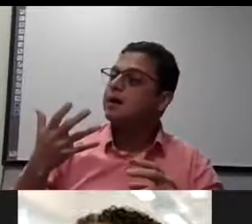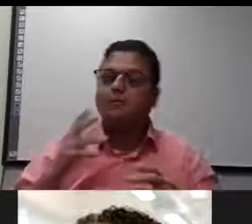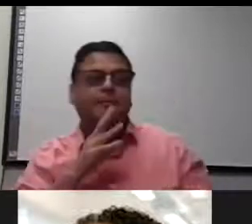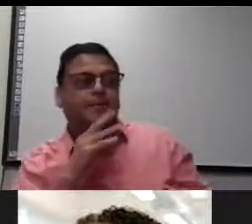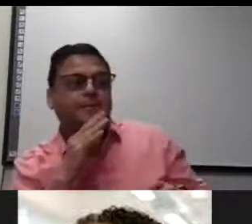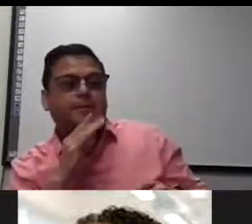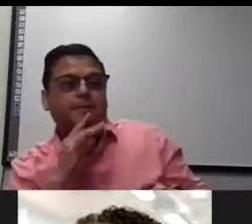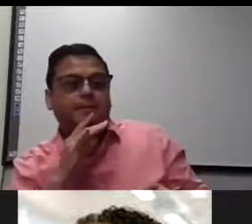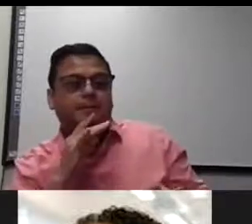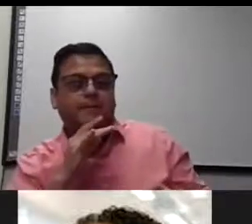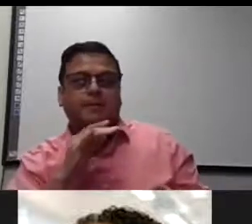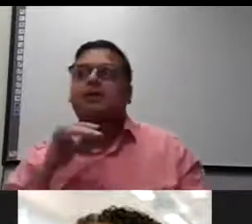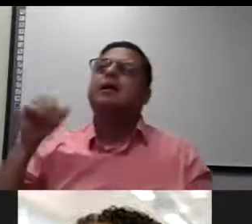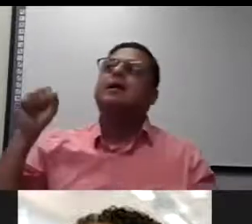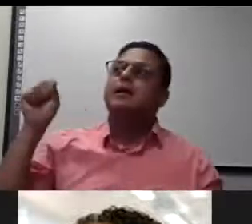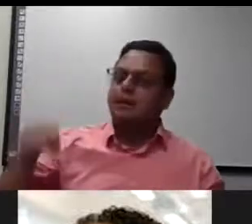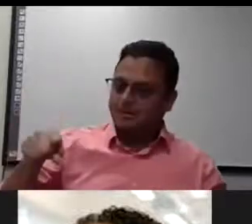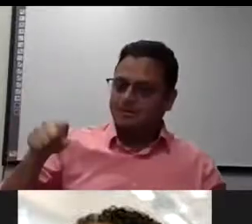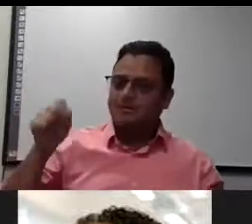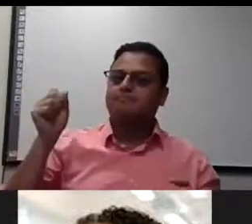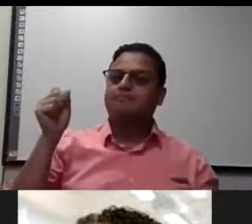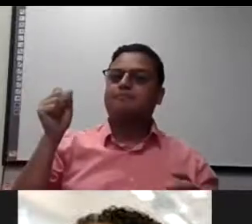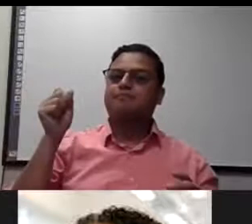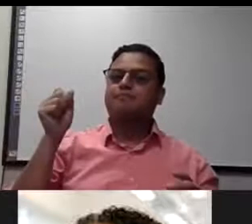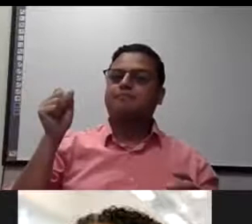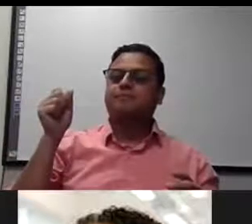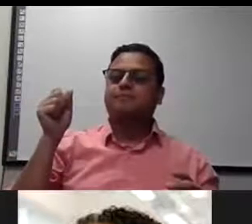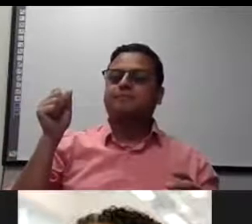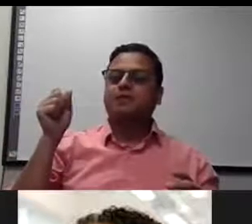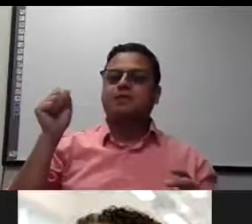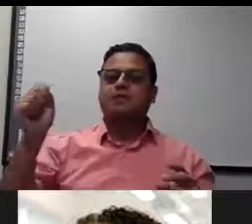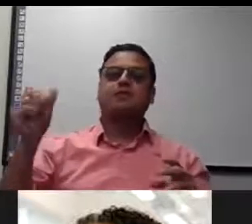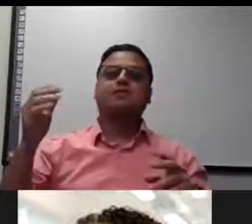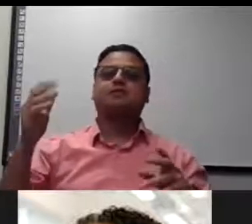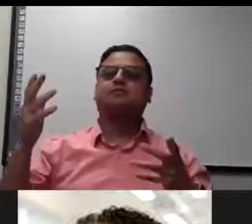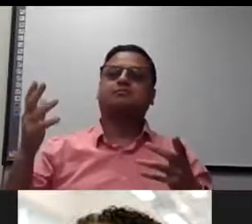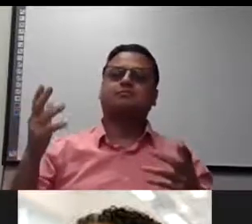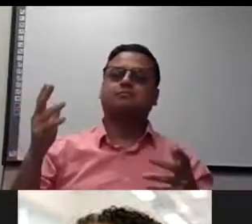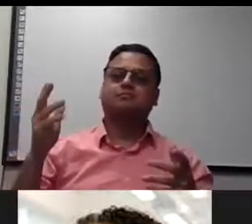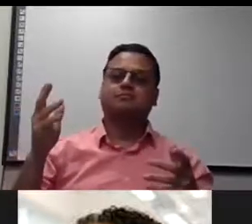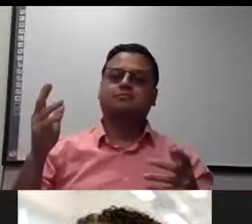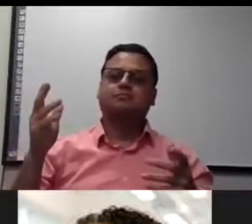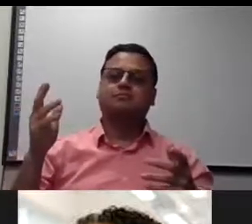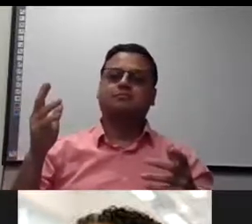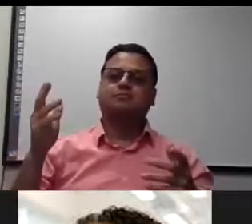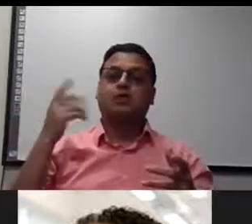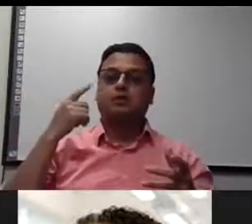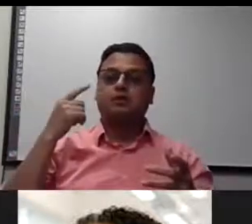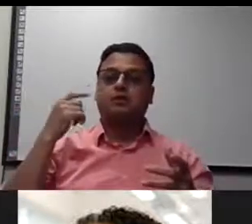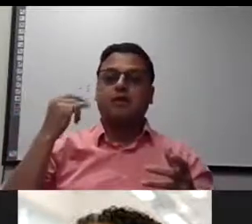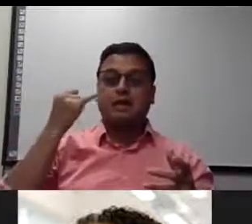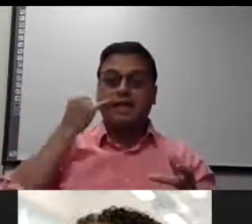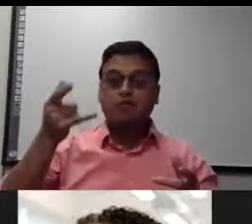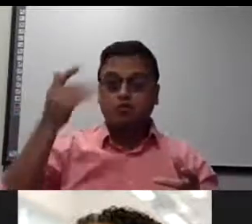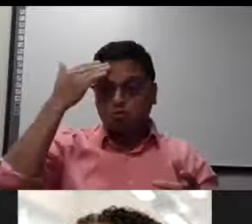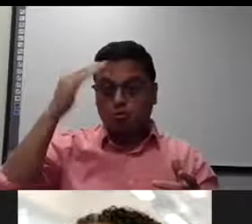yeah, so, well, so there's a home for all, just for those who are aware there or not aware there.